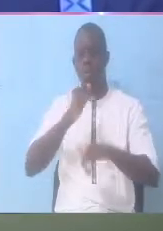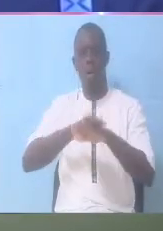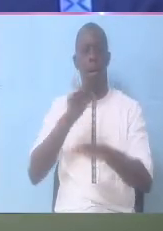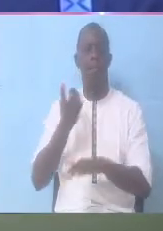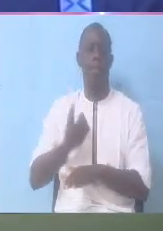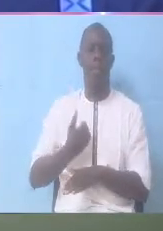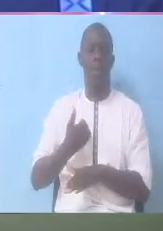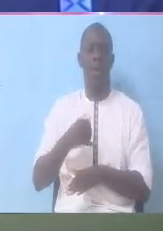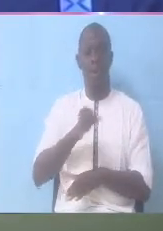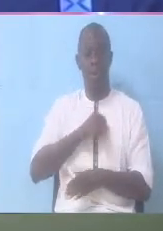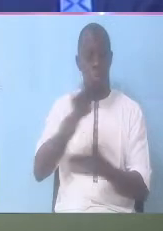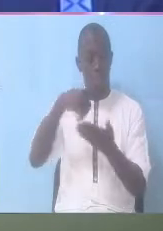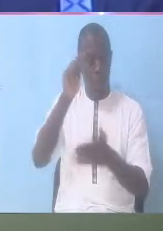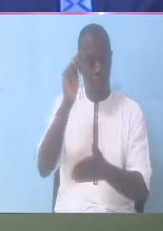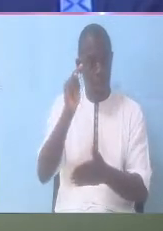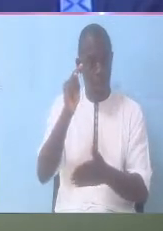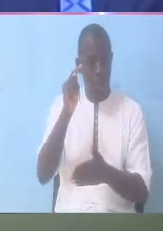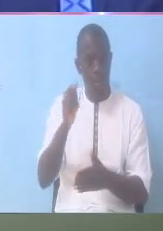Correct?